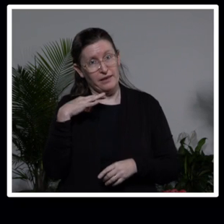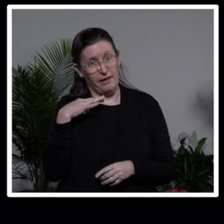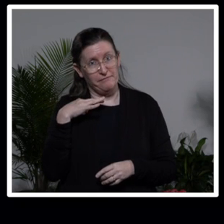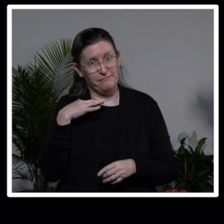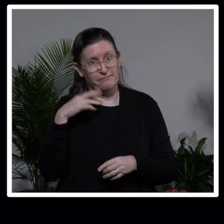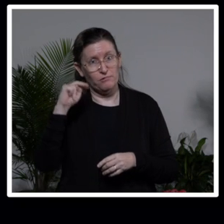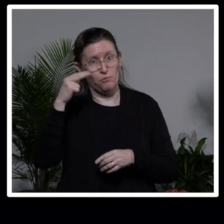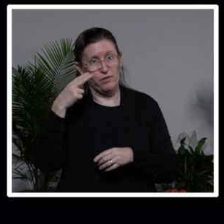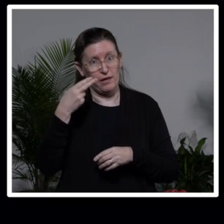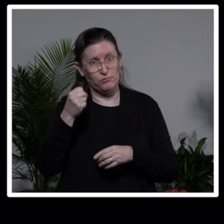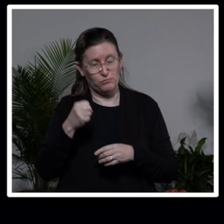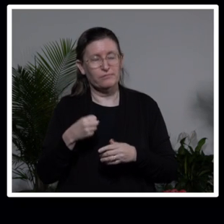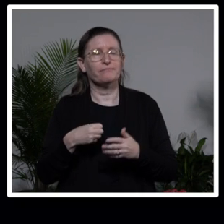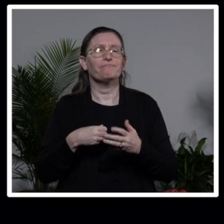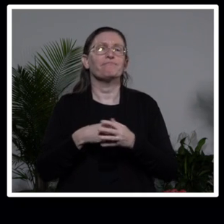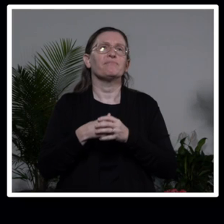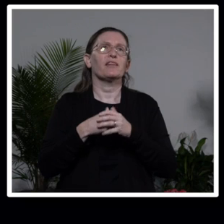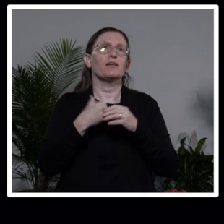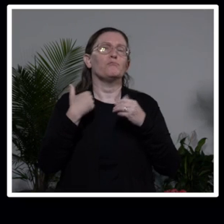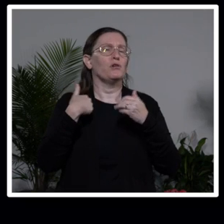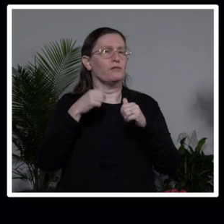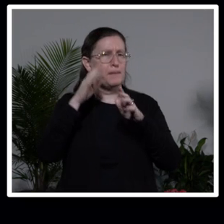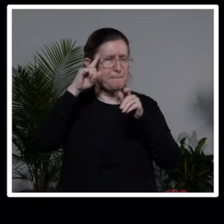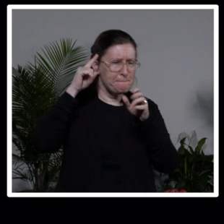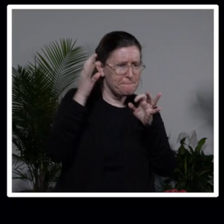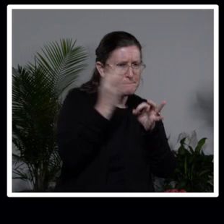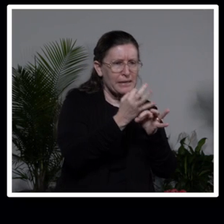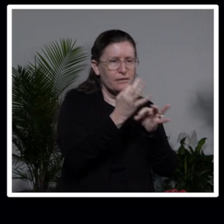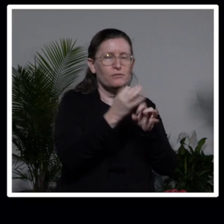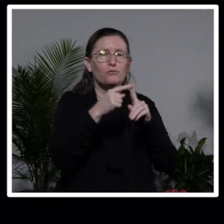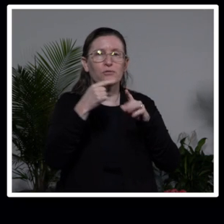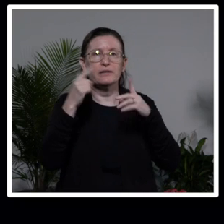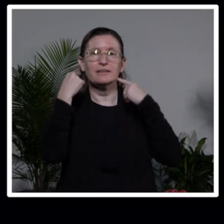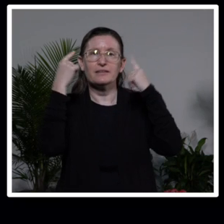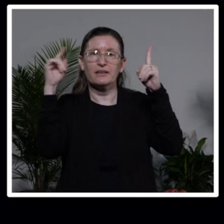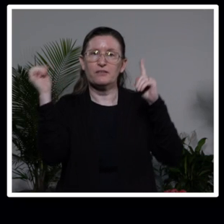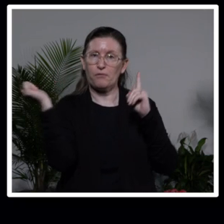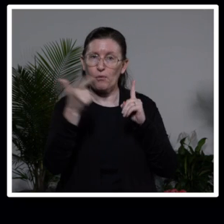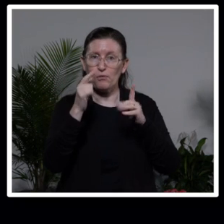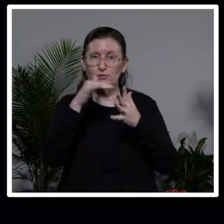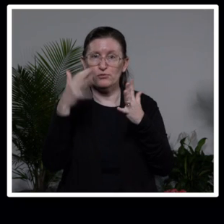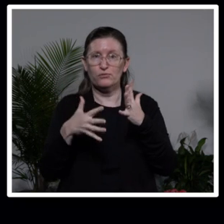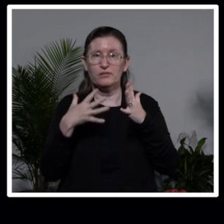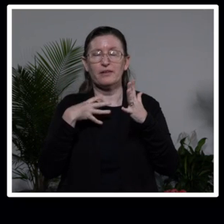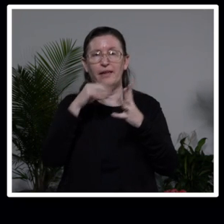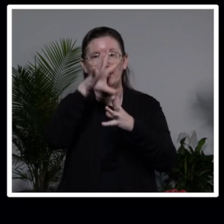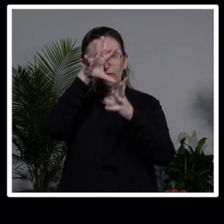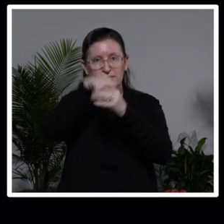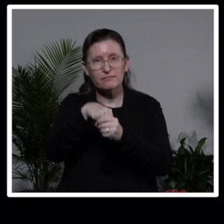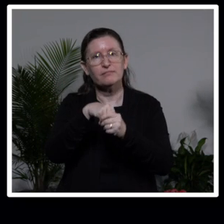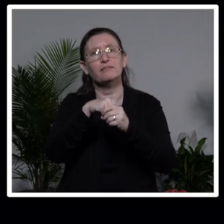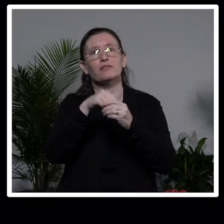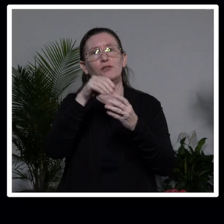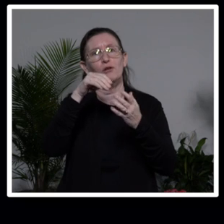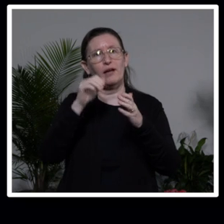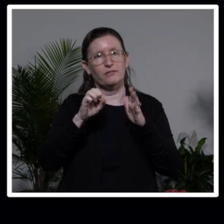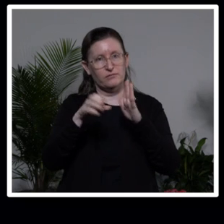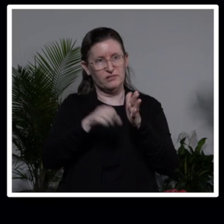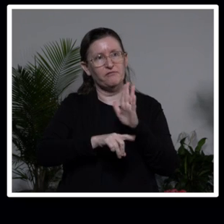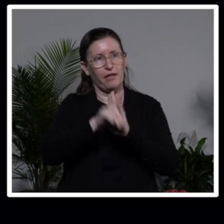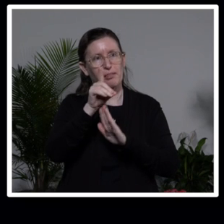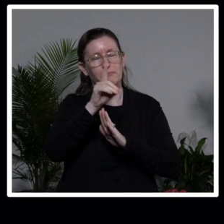staff who are committed to the success of every student and to continue to take personal interest in their academic and social